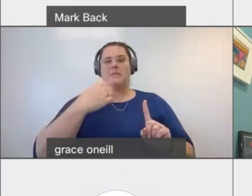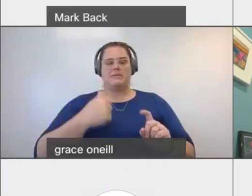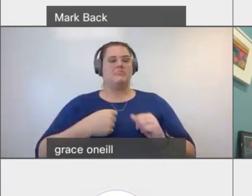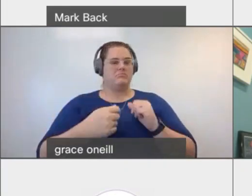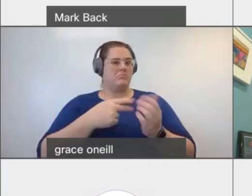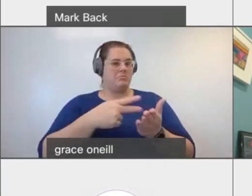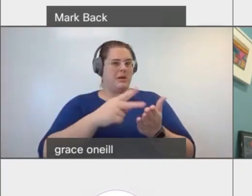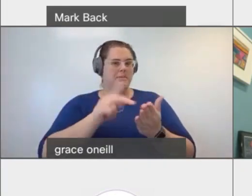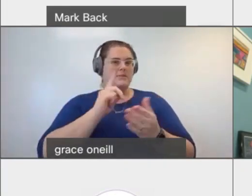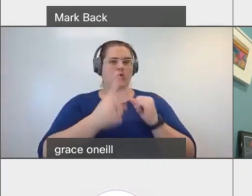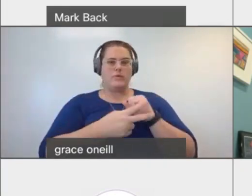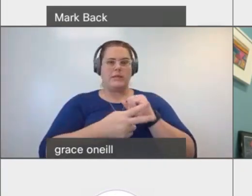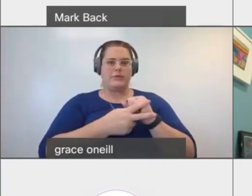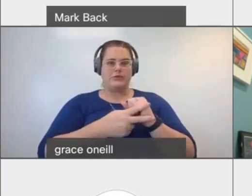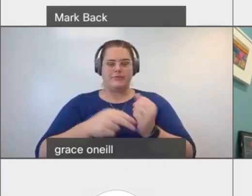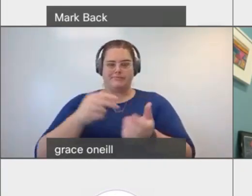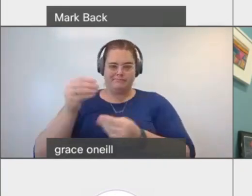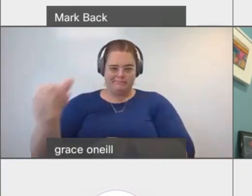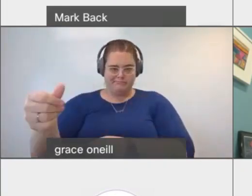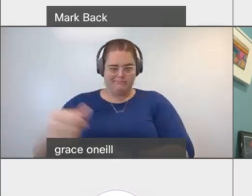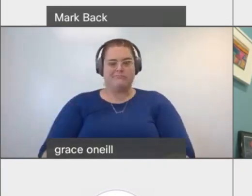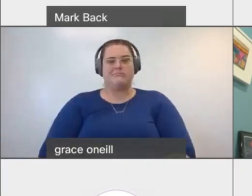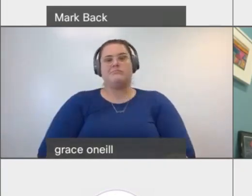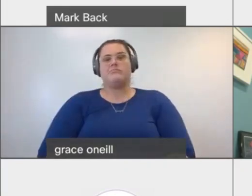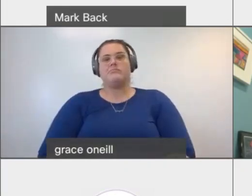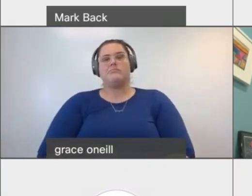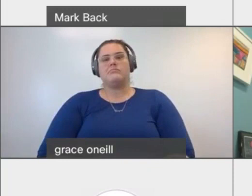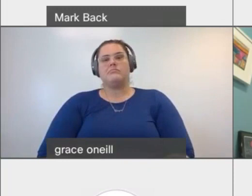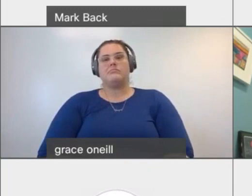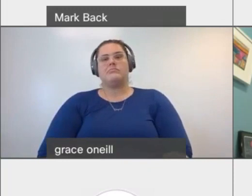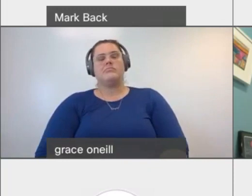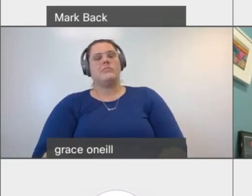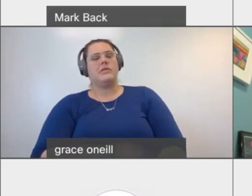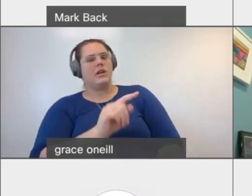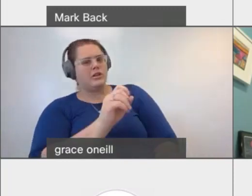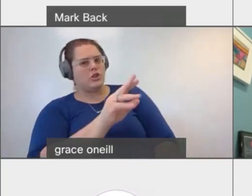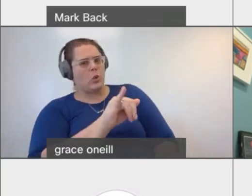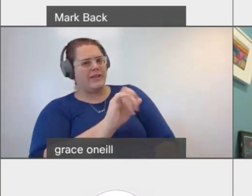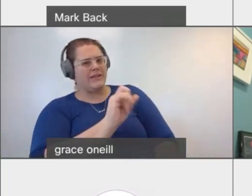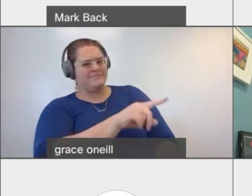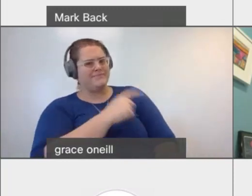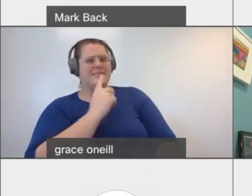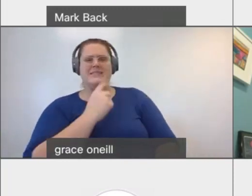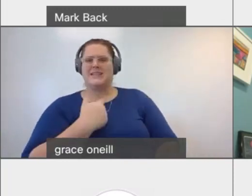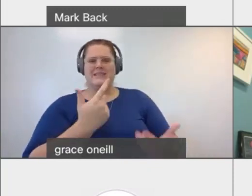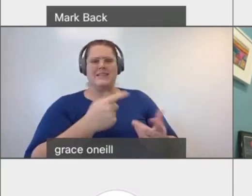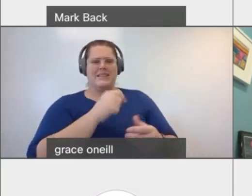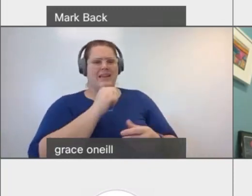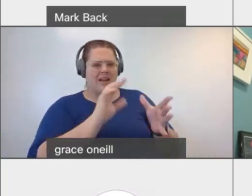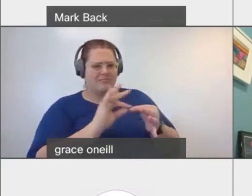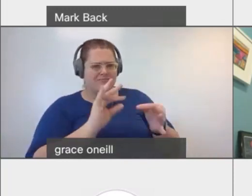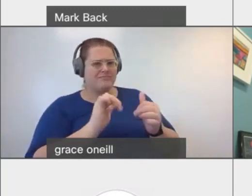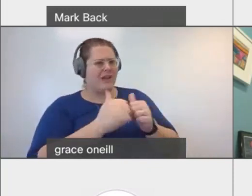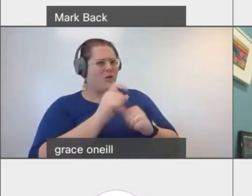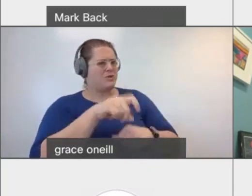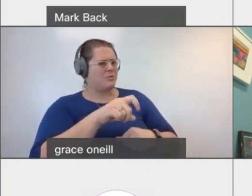So the transmittal did not address how providers are supposed to coordinate with service coordination and waiver to get